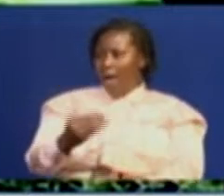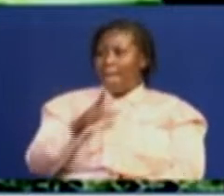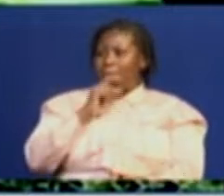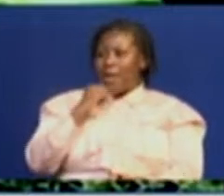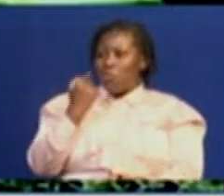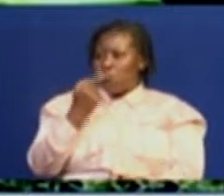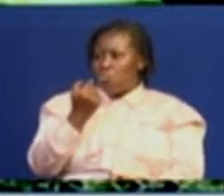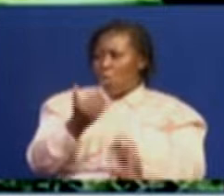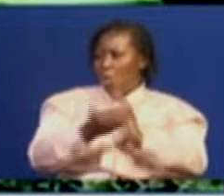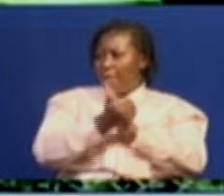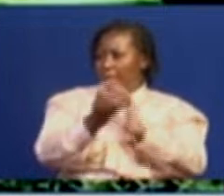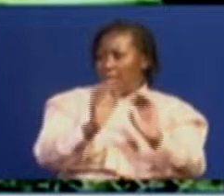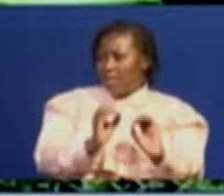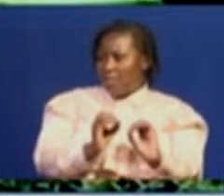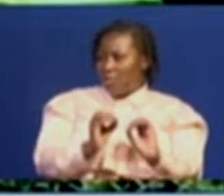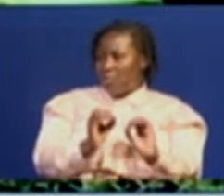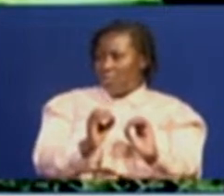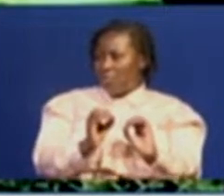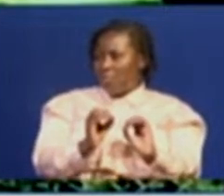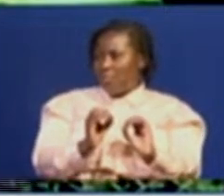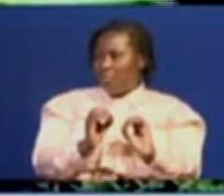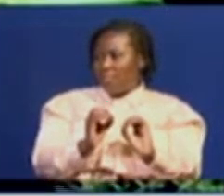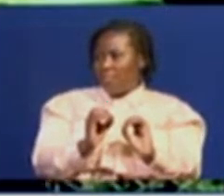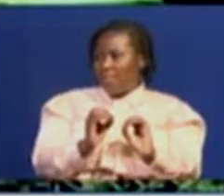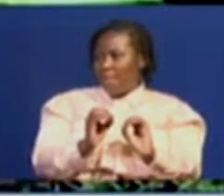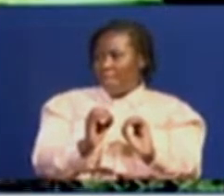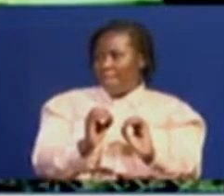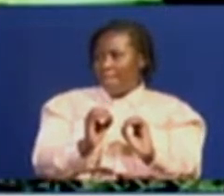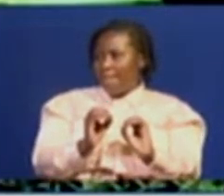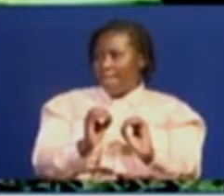a young man who was not competent.